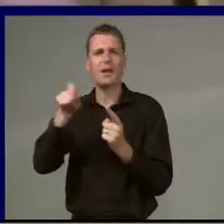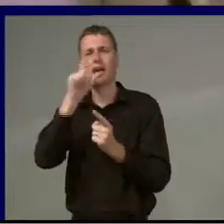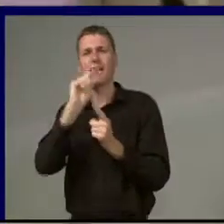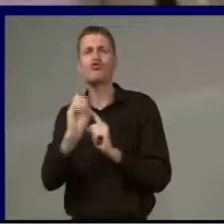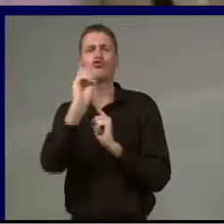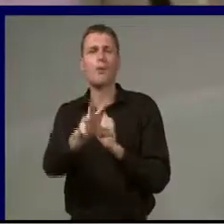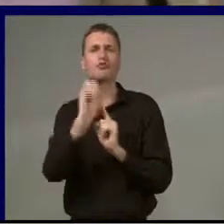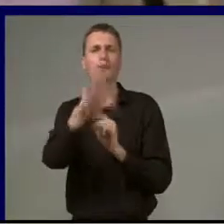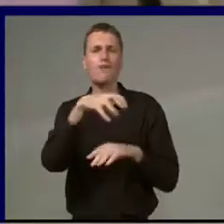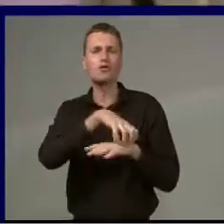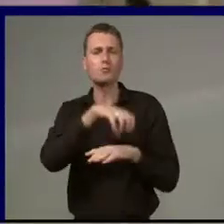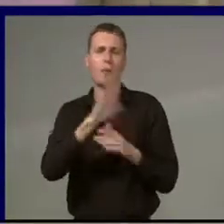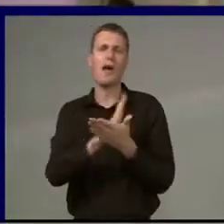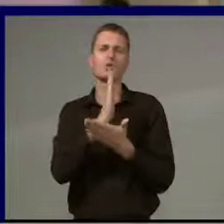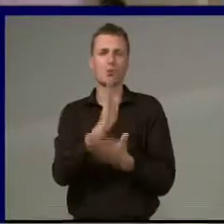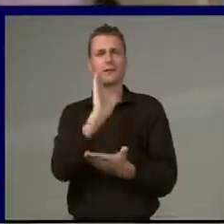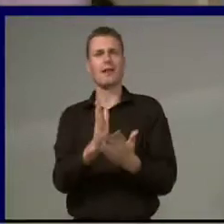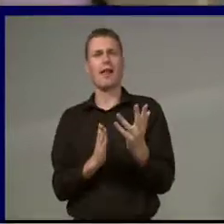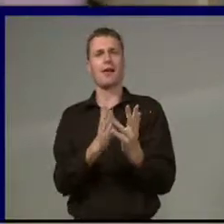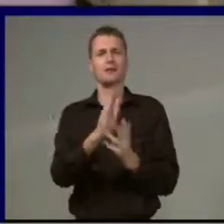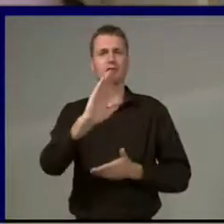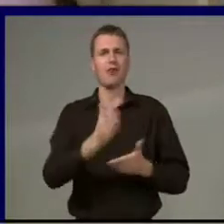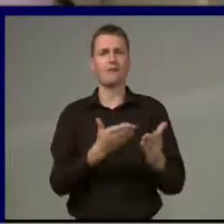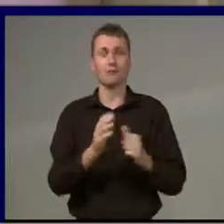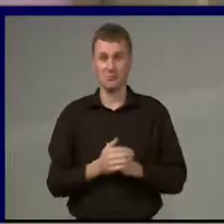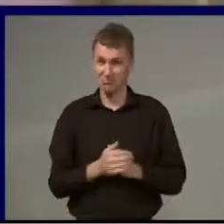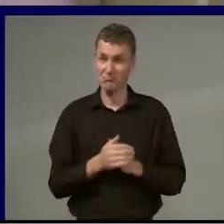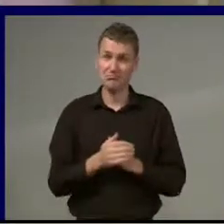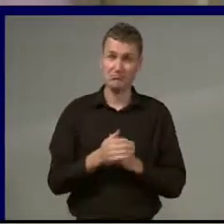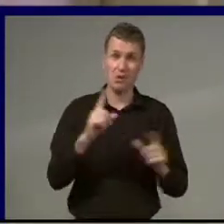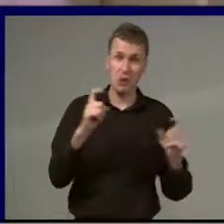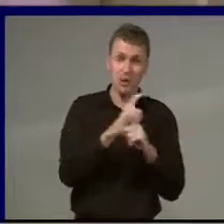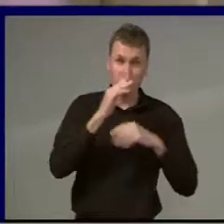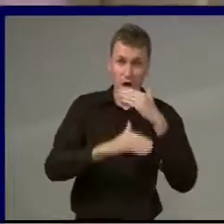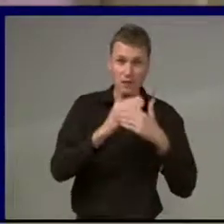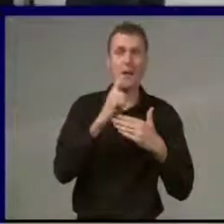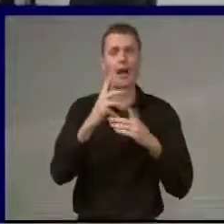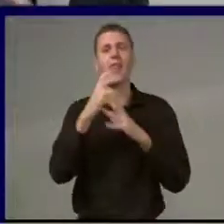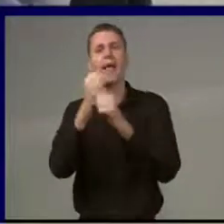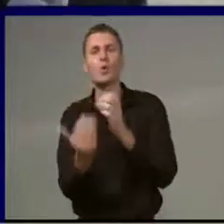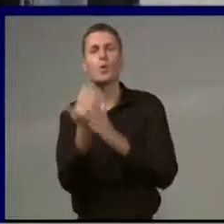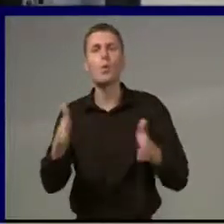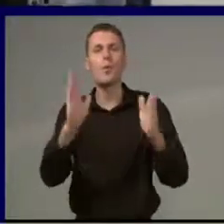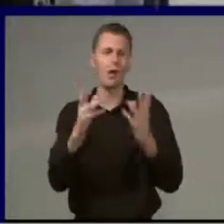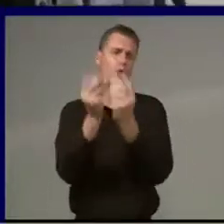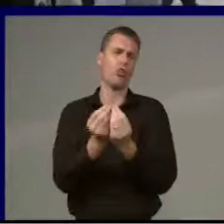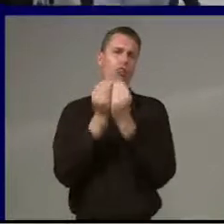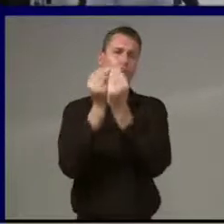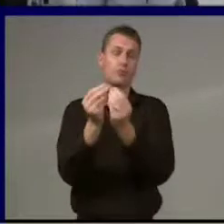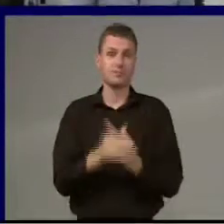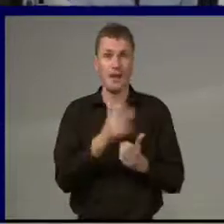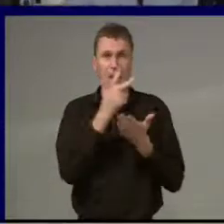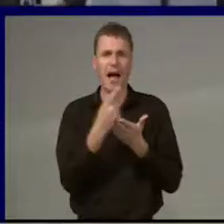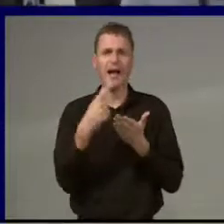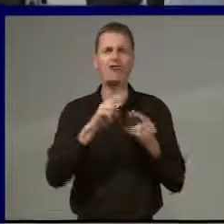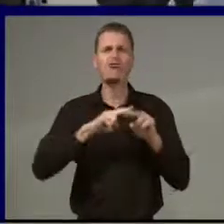sure that people can access services. It's going to be a complicated process, but the end result is going to be worth it. The Park and Ride car park is on